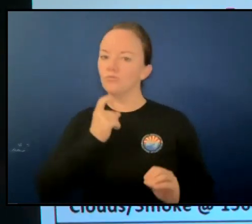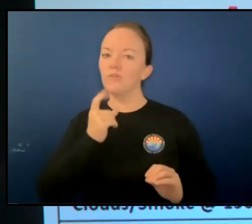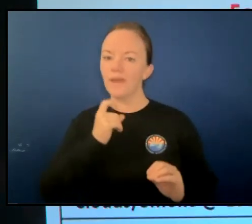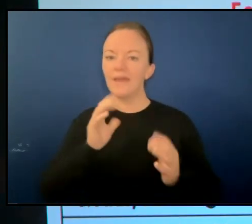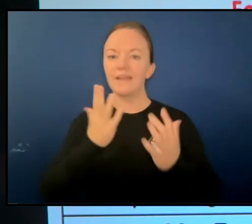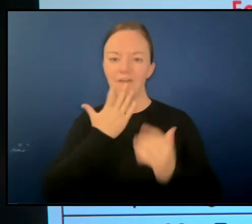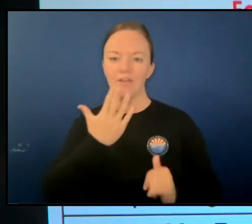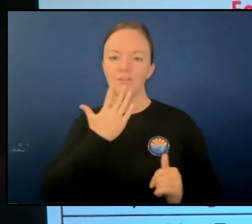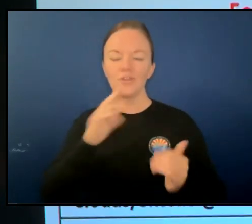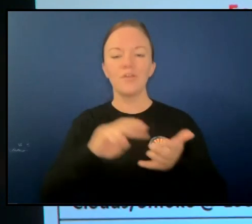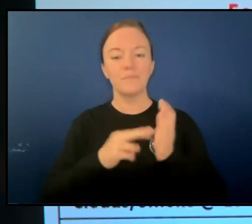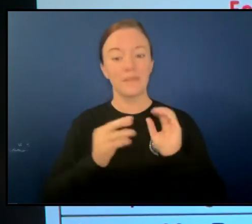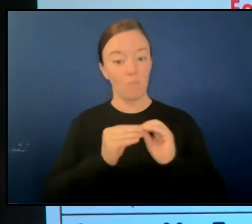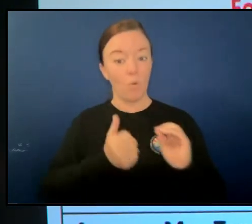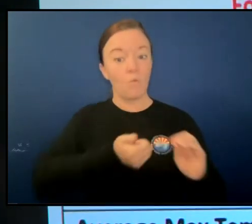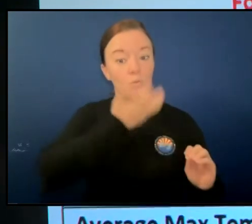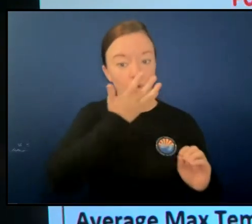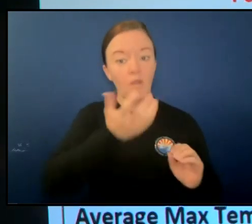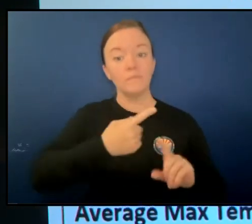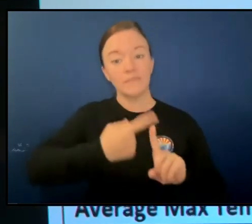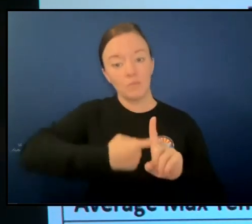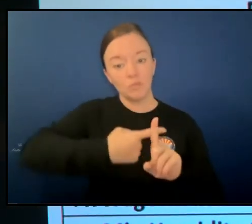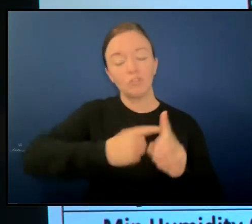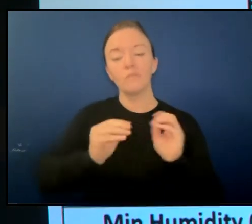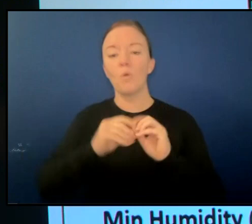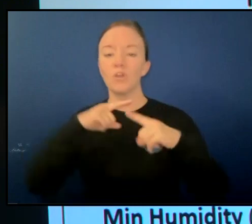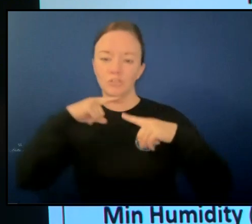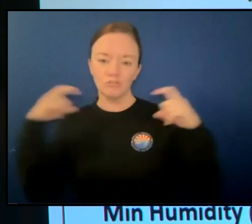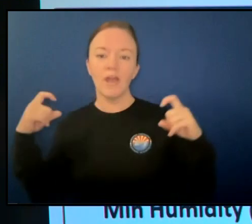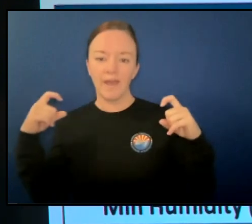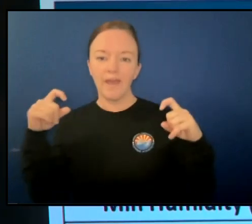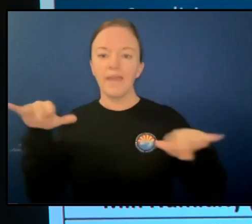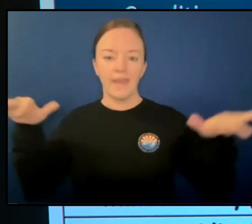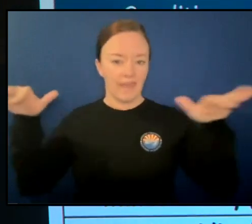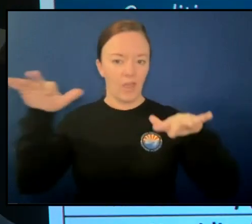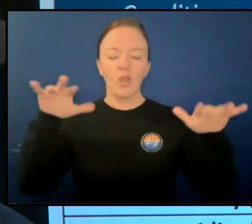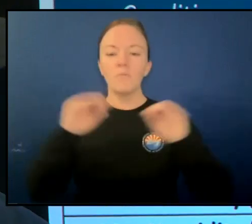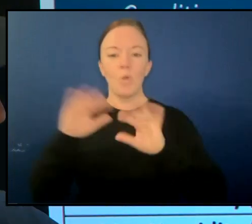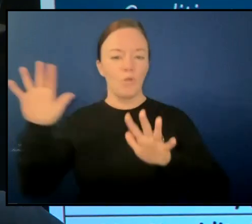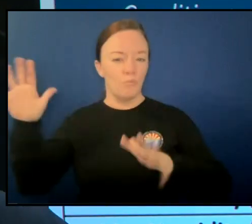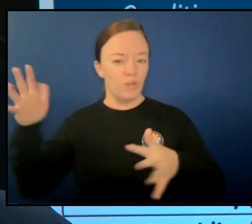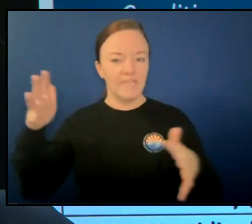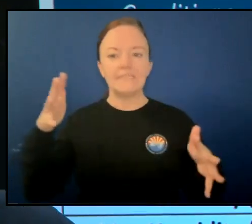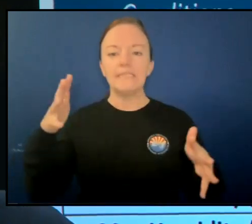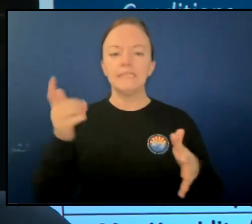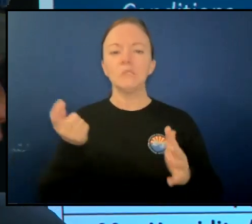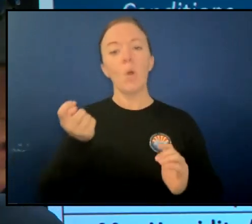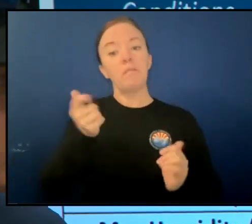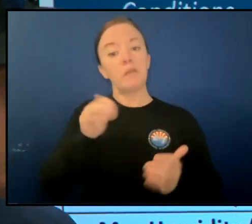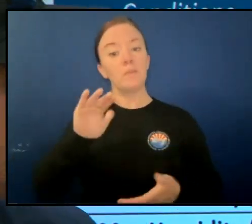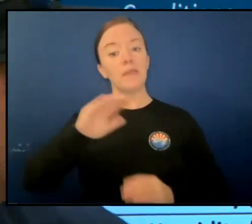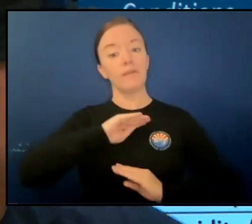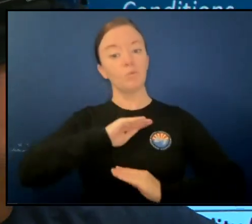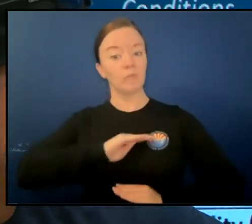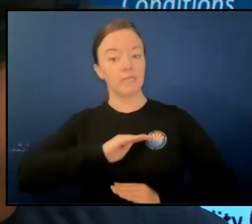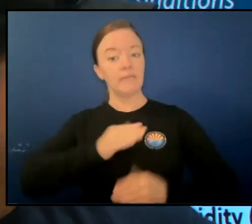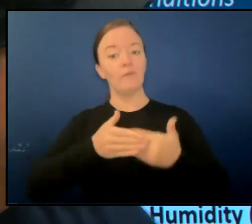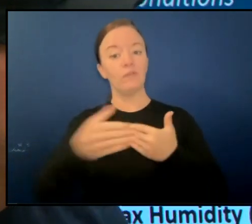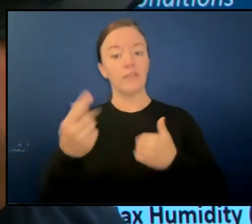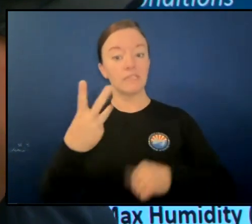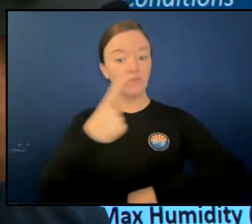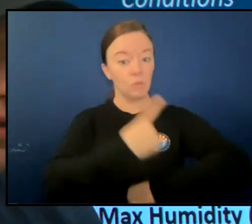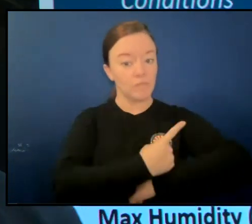going to get warmer and drier and even a little bit more breezy. So a little relief here over the next couple days, but as we